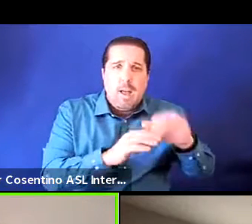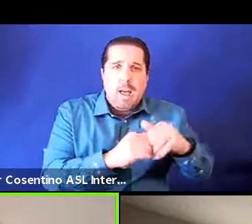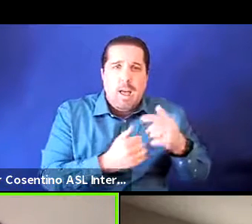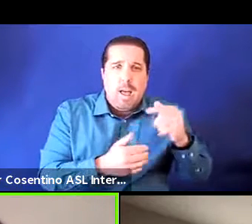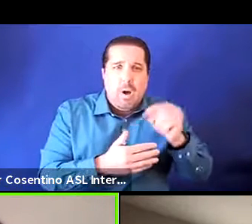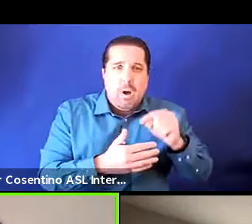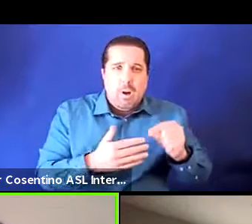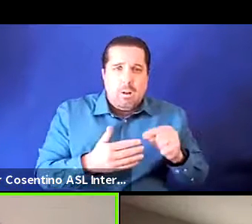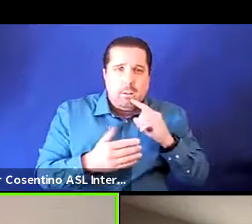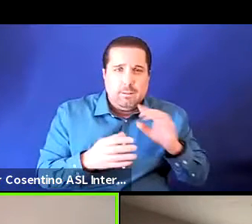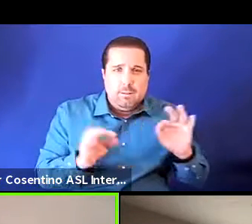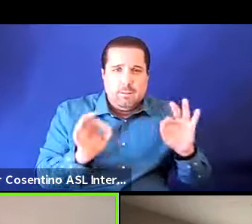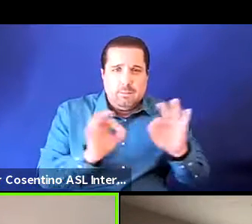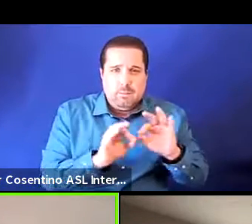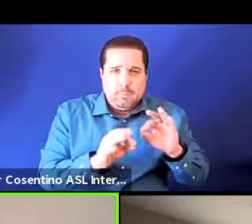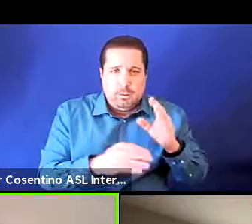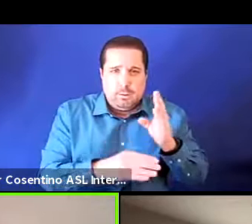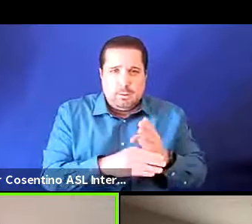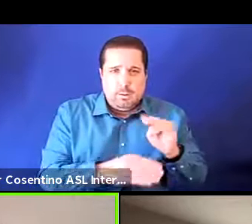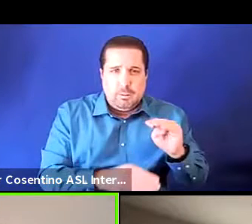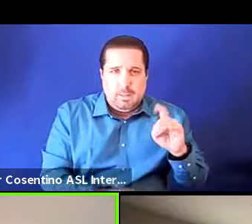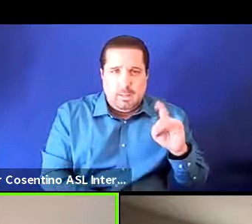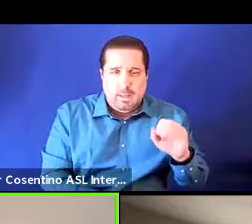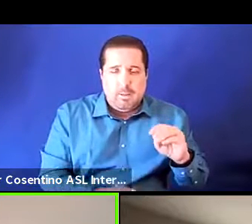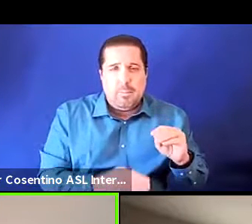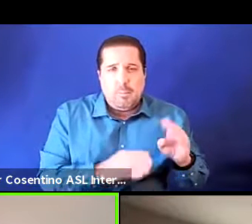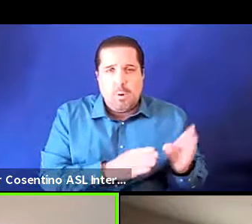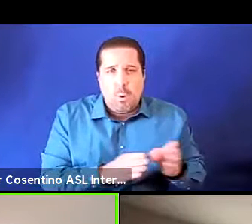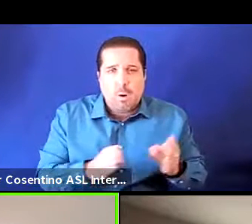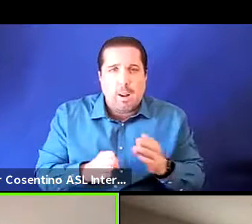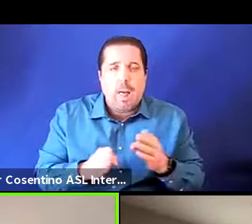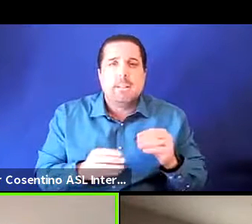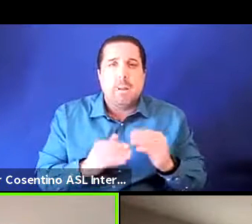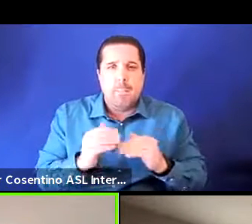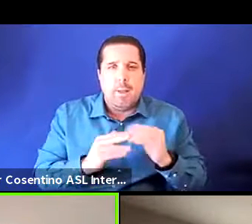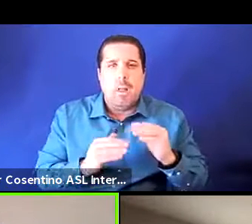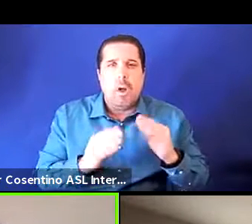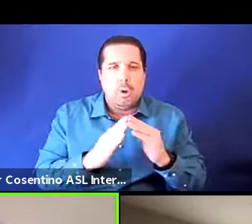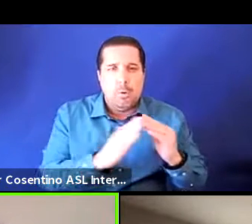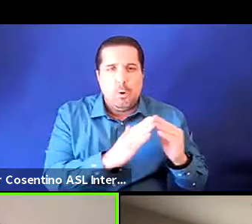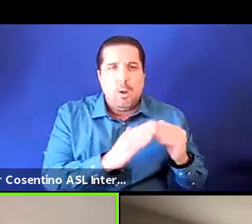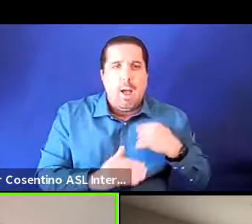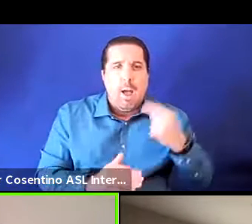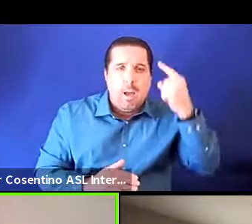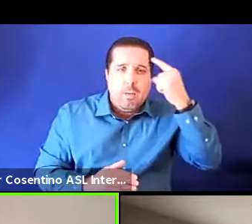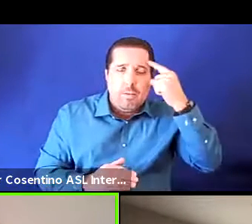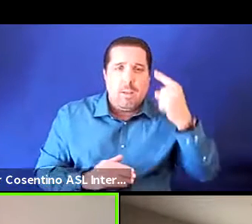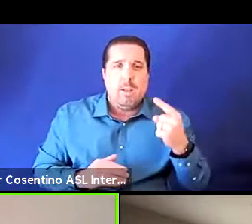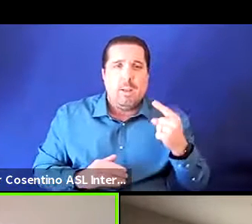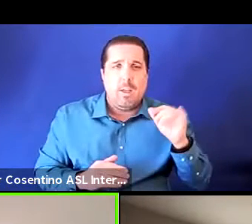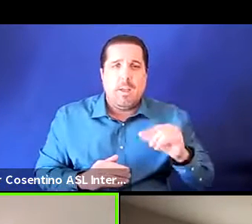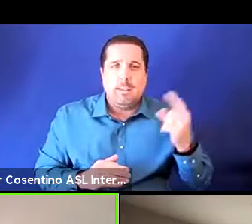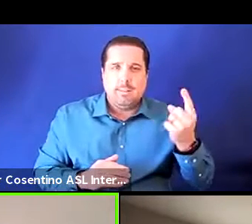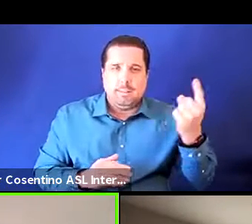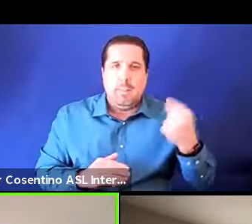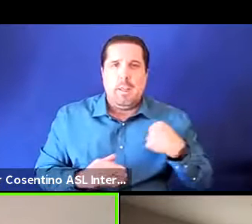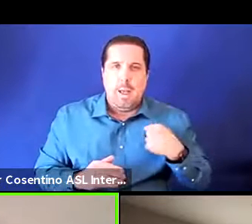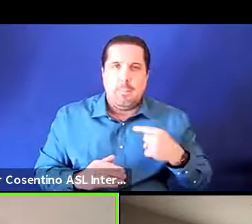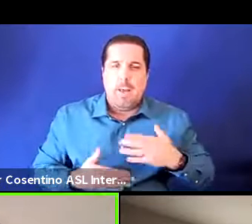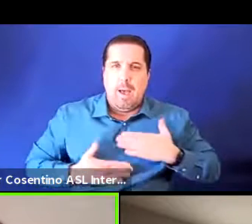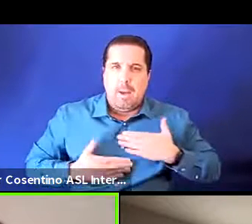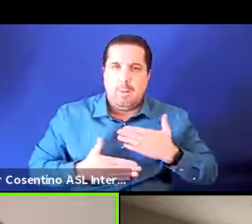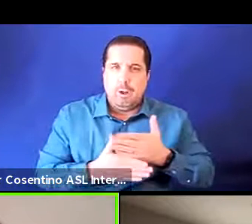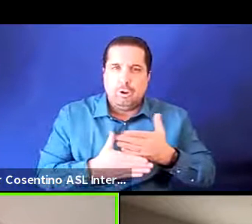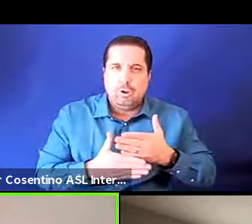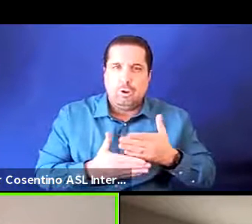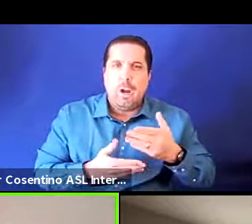extremely important medium for organizing and building community. So I think that's something that I'm happy to share and talk